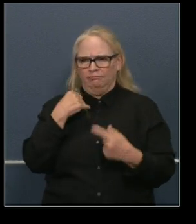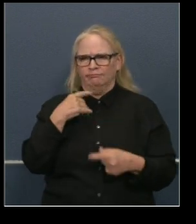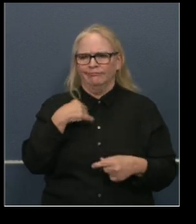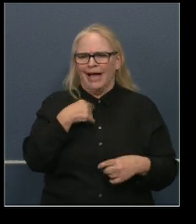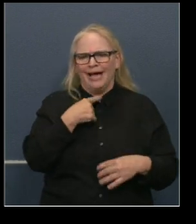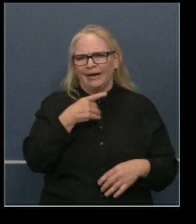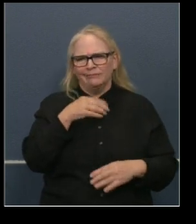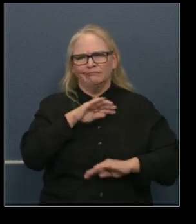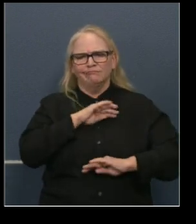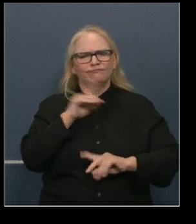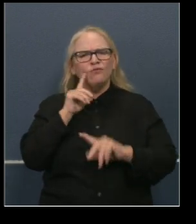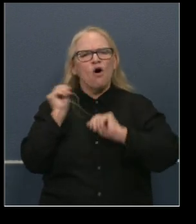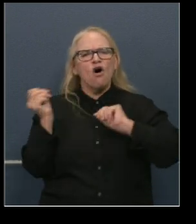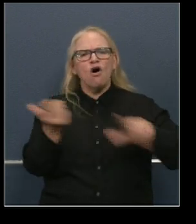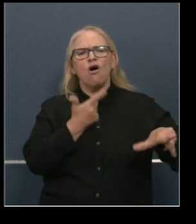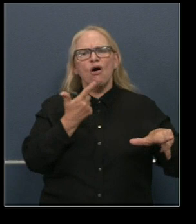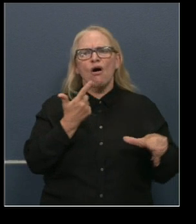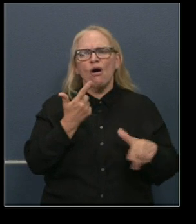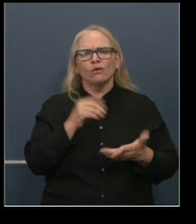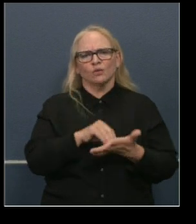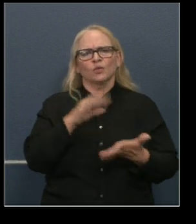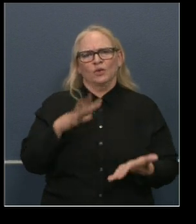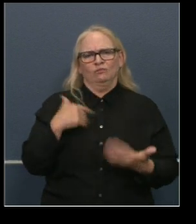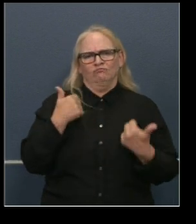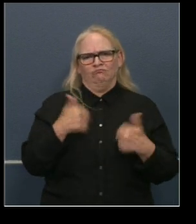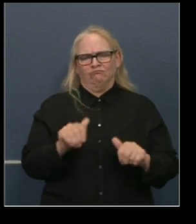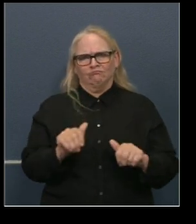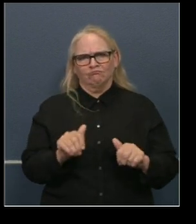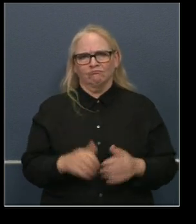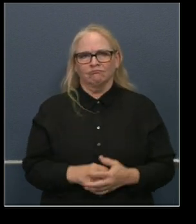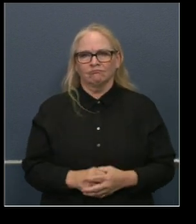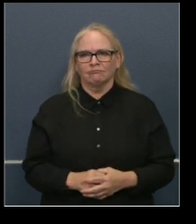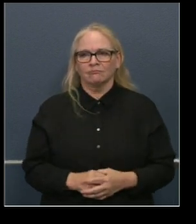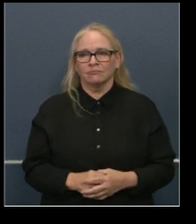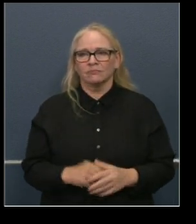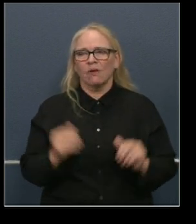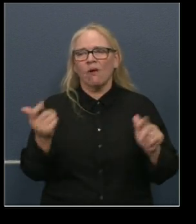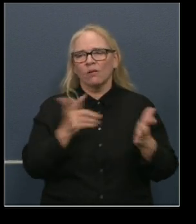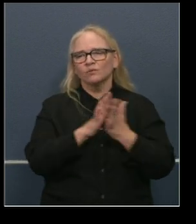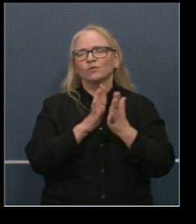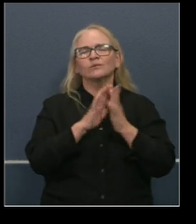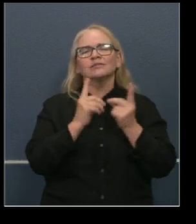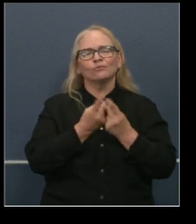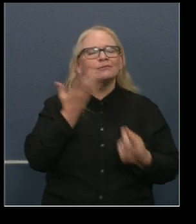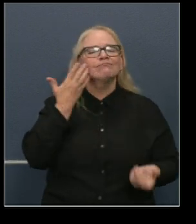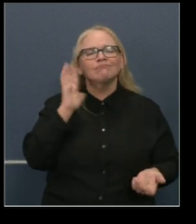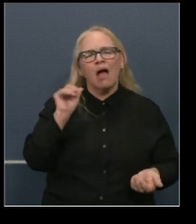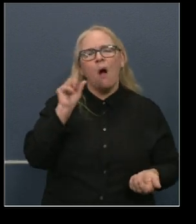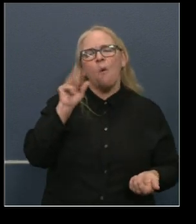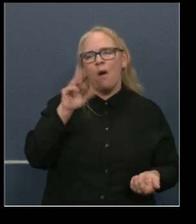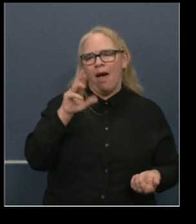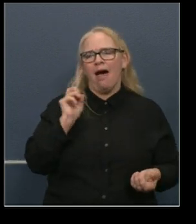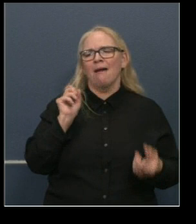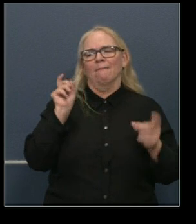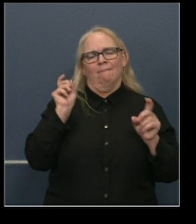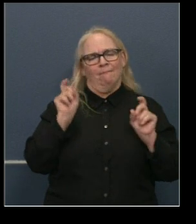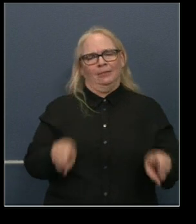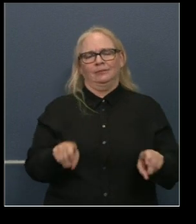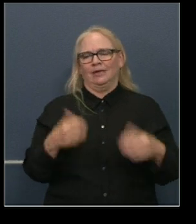of students. All of the districts have been aware that they need to have capacity